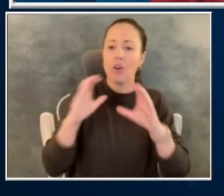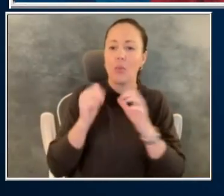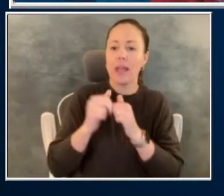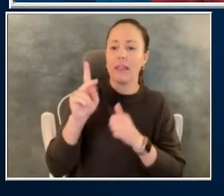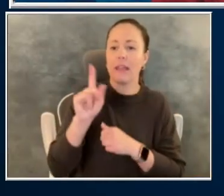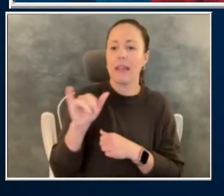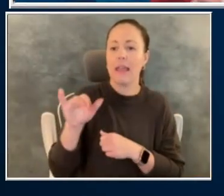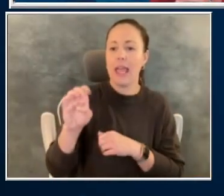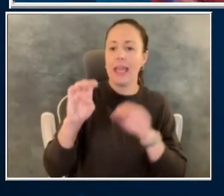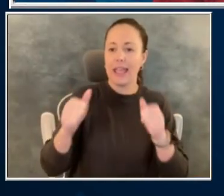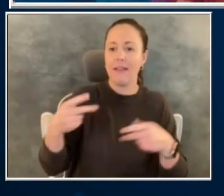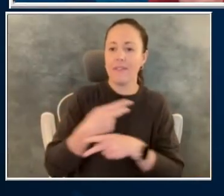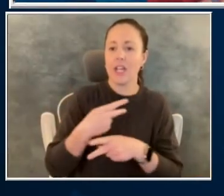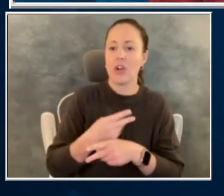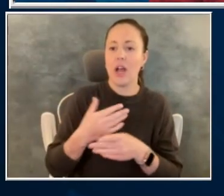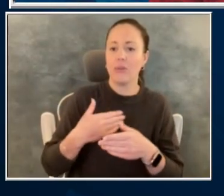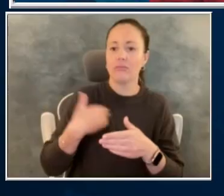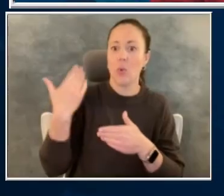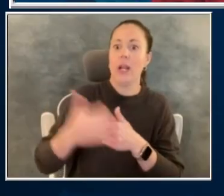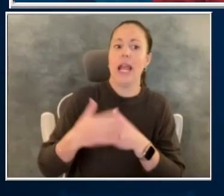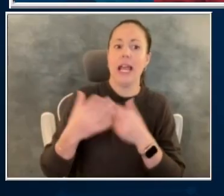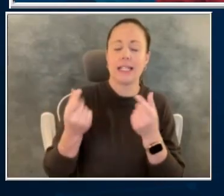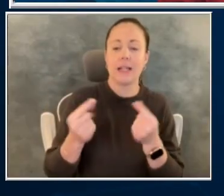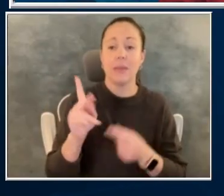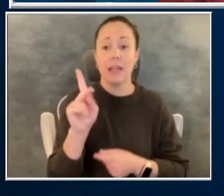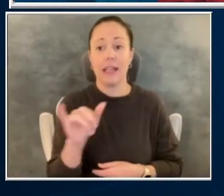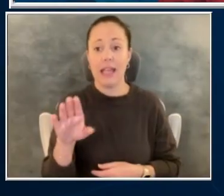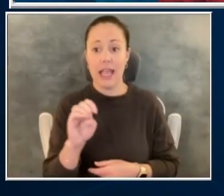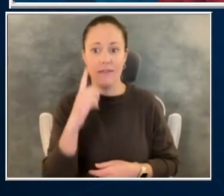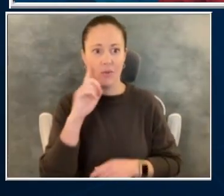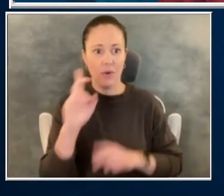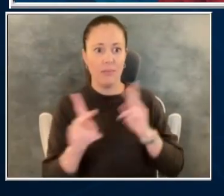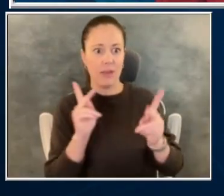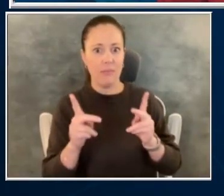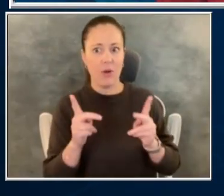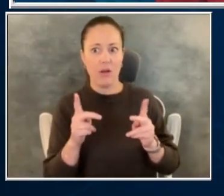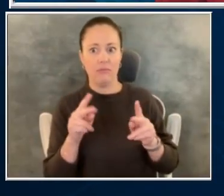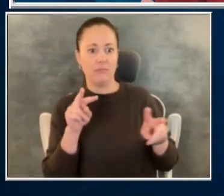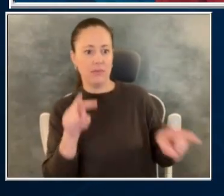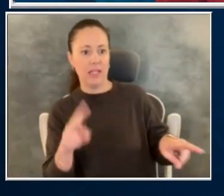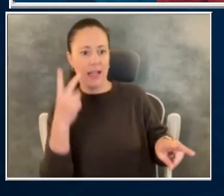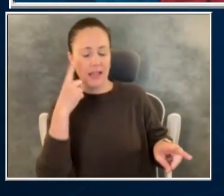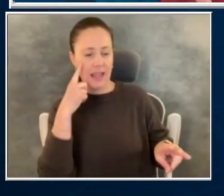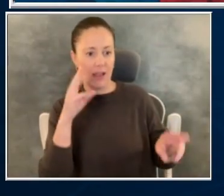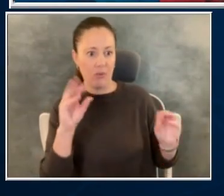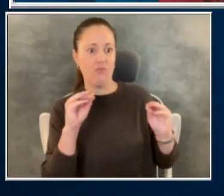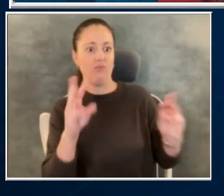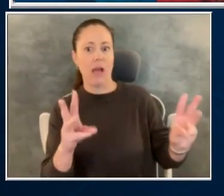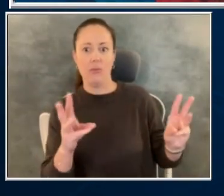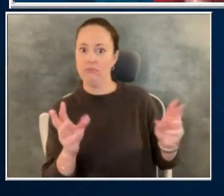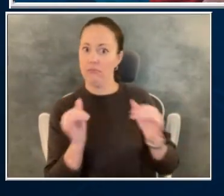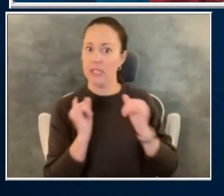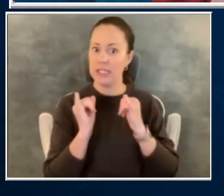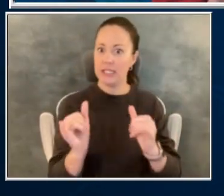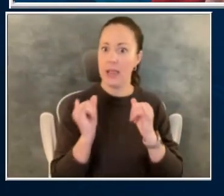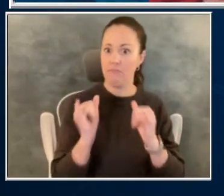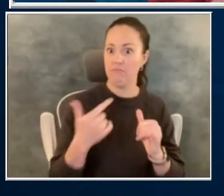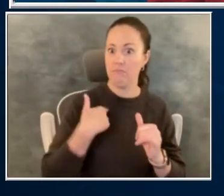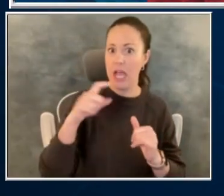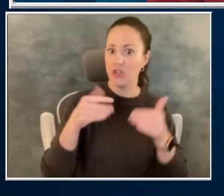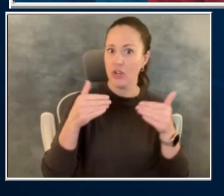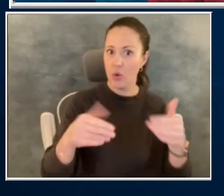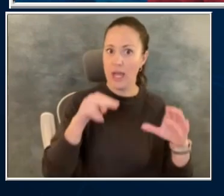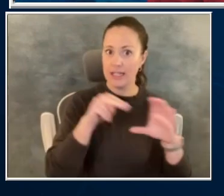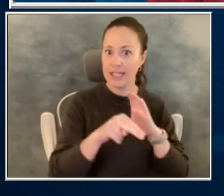your next steps. Kay, for viewers who are seeing this and thinking, wow, I'm just like Kathy, I guess I should get one, what do they do